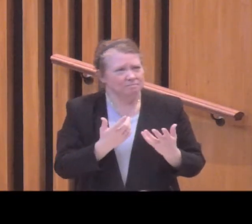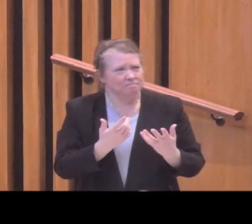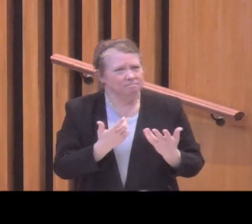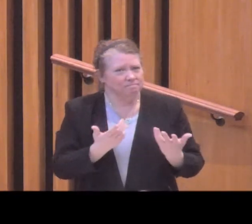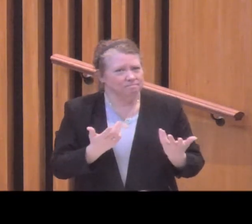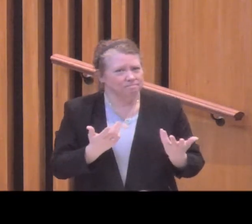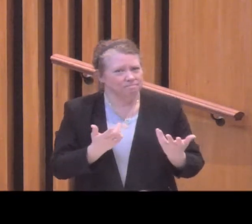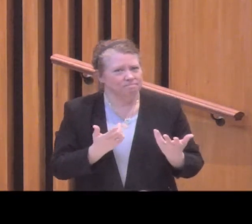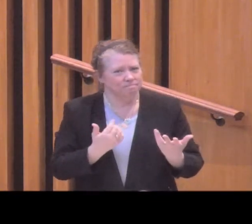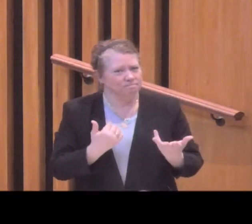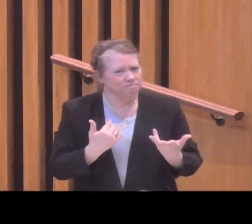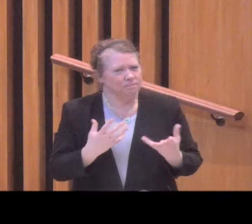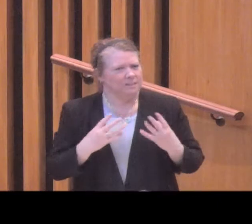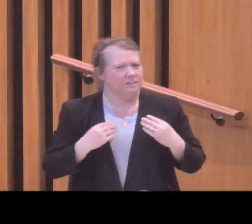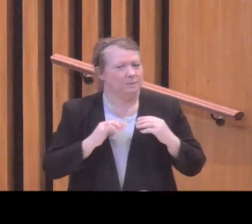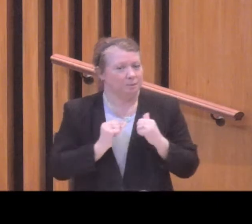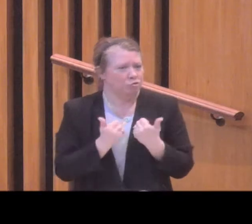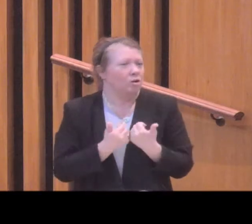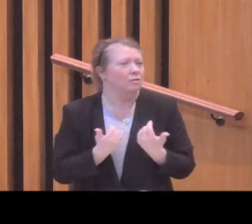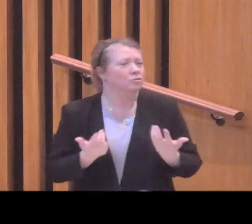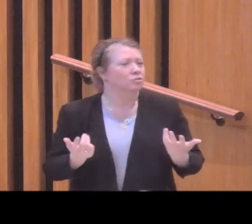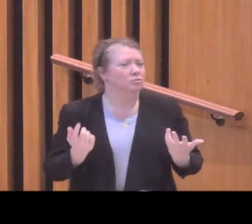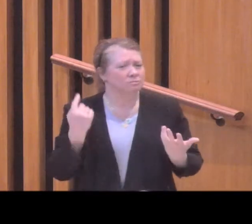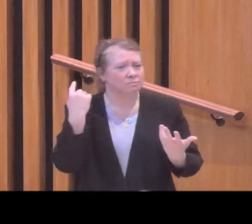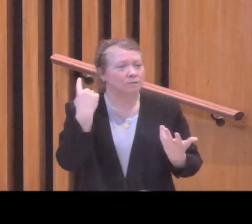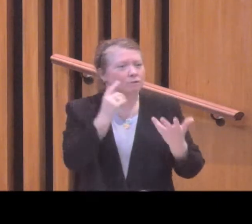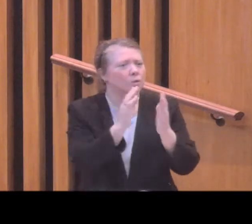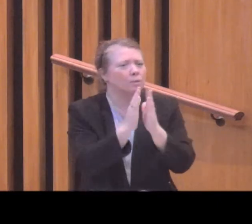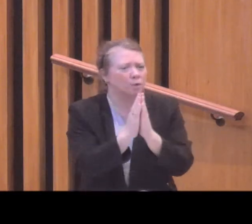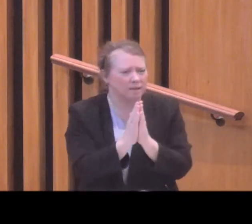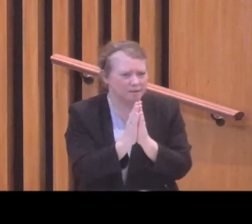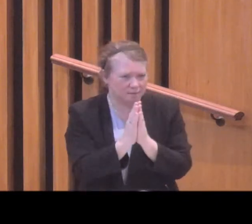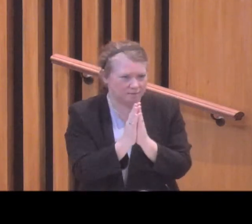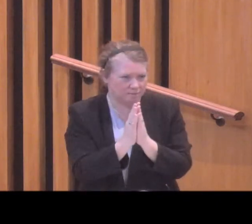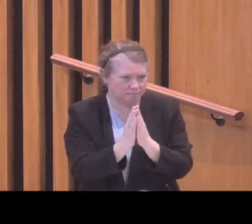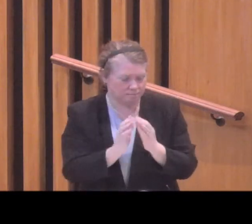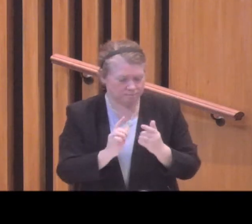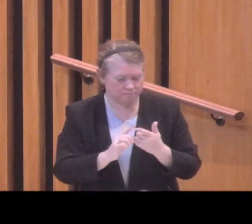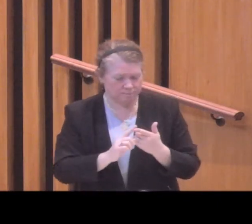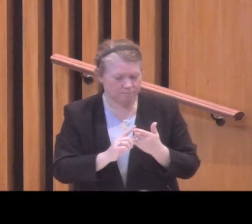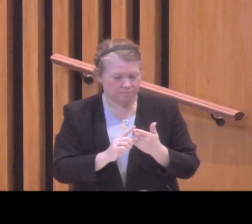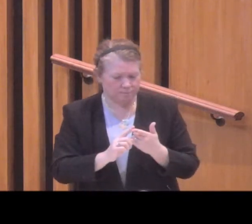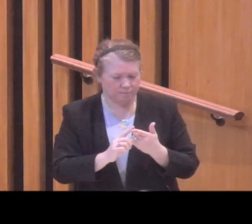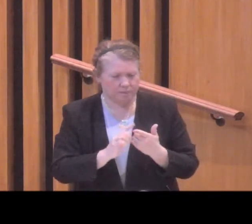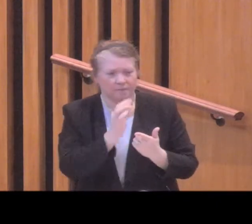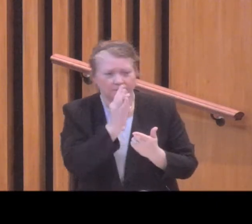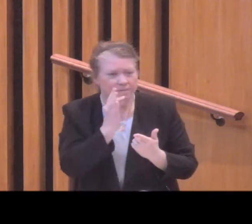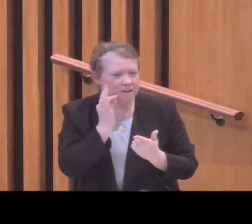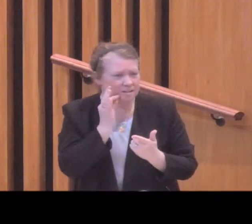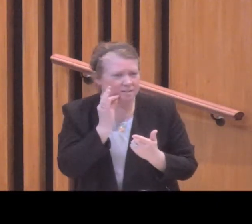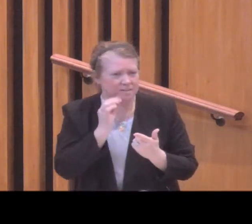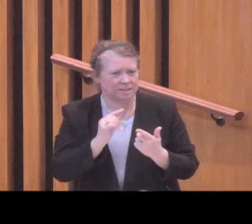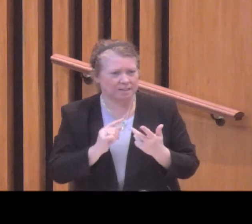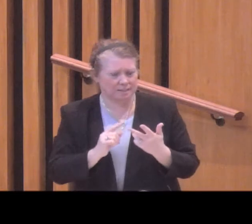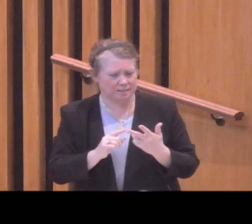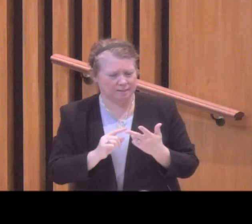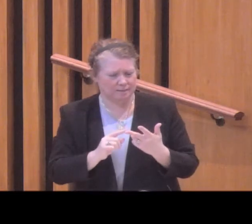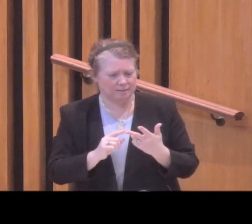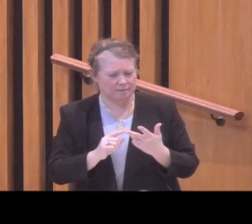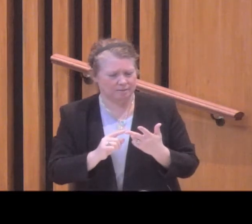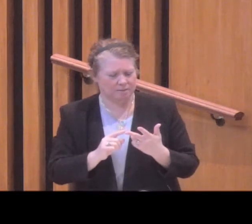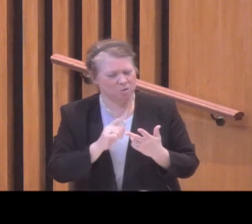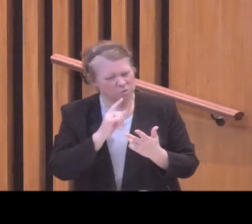church to pray, to fast, to discipline our hearts, to be more